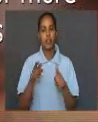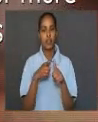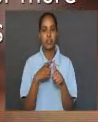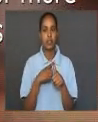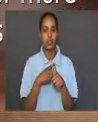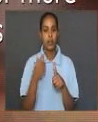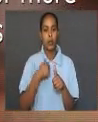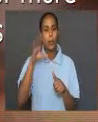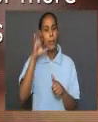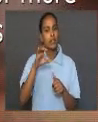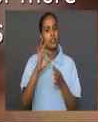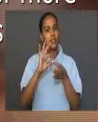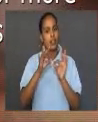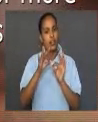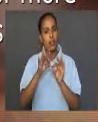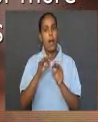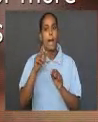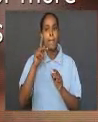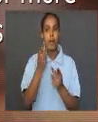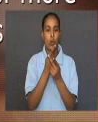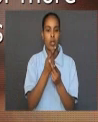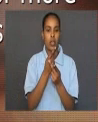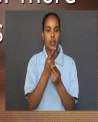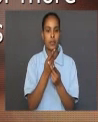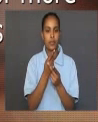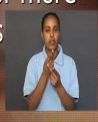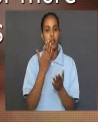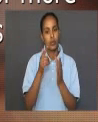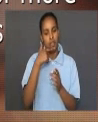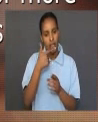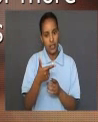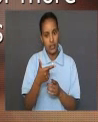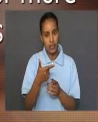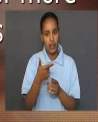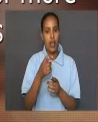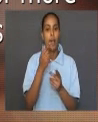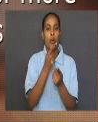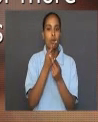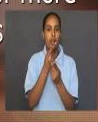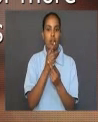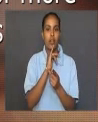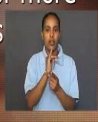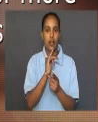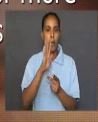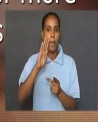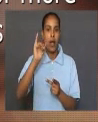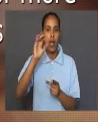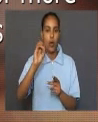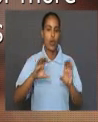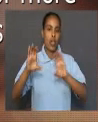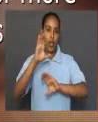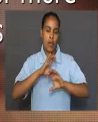First, we must define a protein. If you said that a protein is a